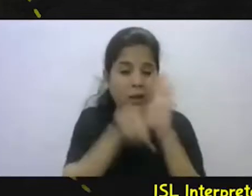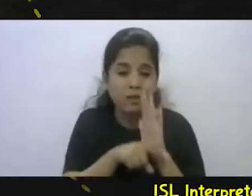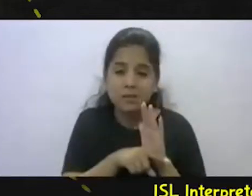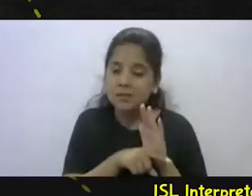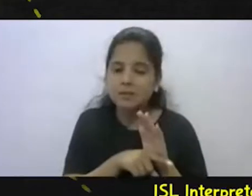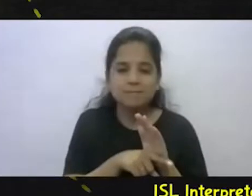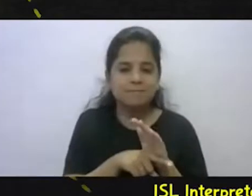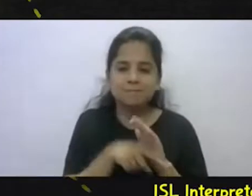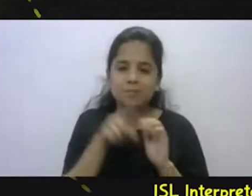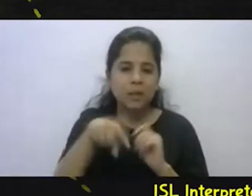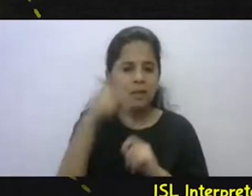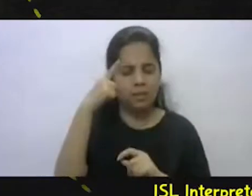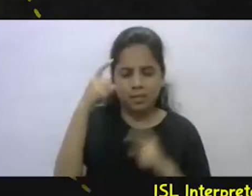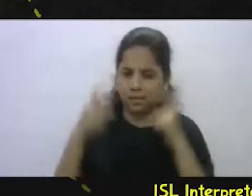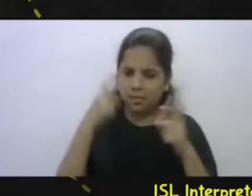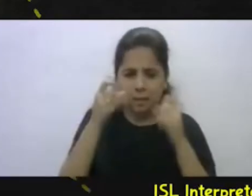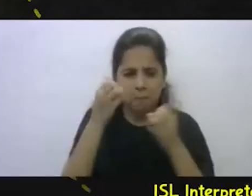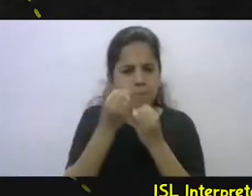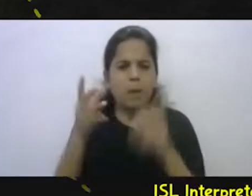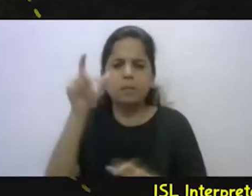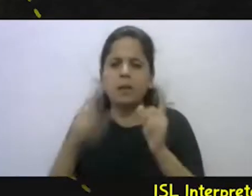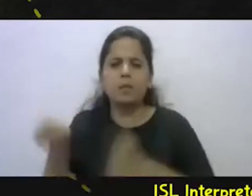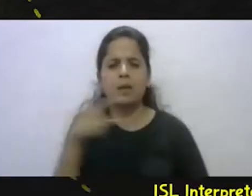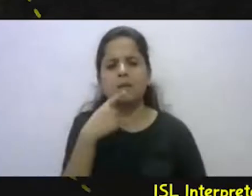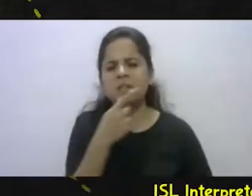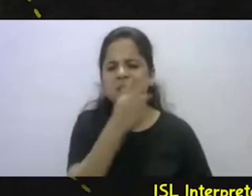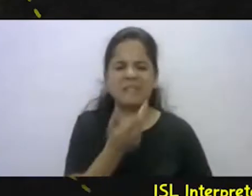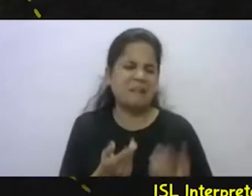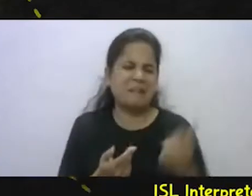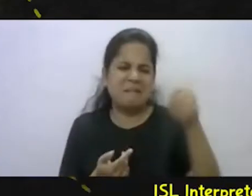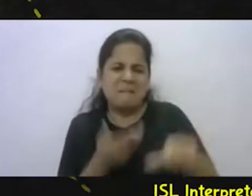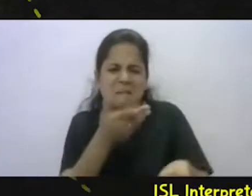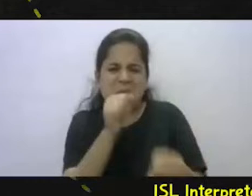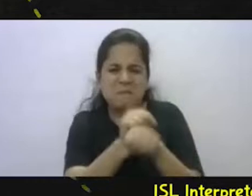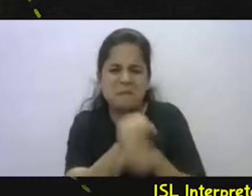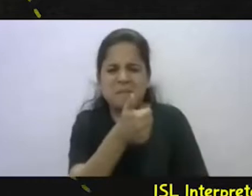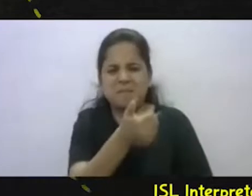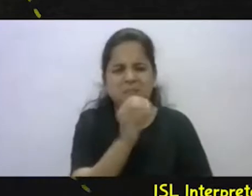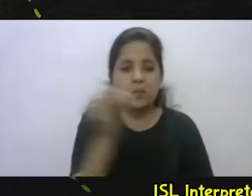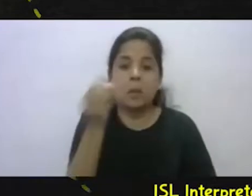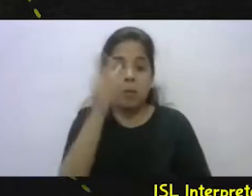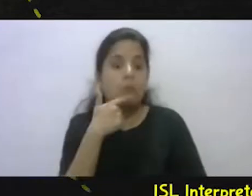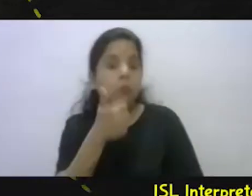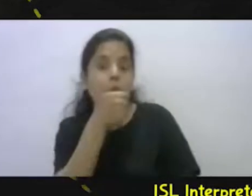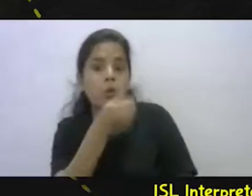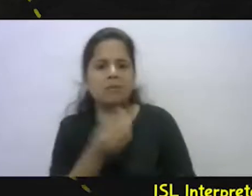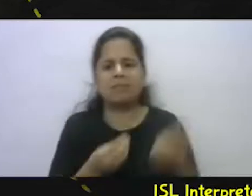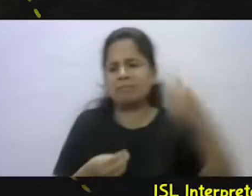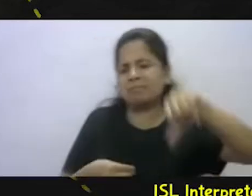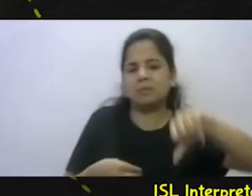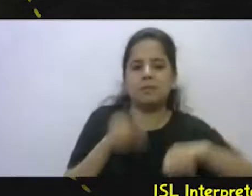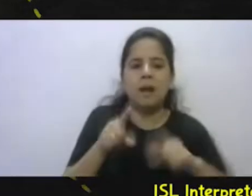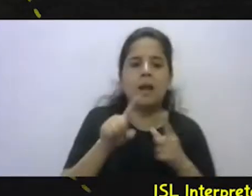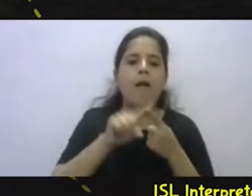because there's enough people who will say that you're doing rubbish work. There are enough people who are saying you'll do good work, and you have to have that ethical